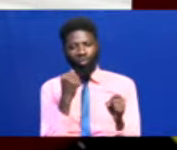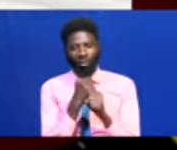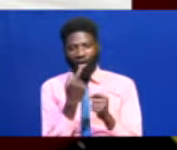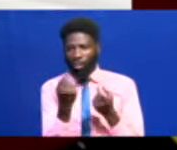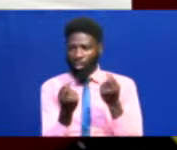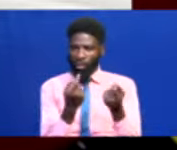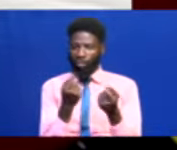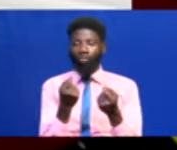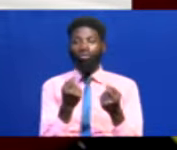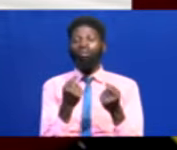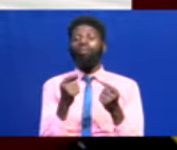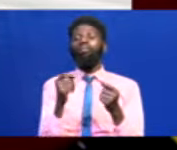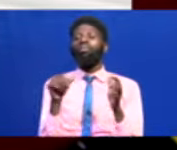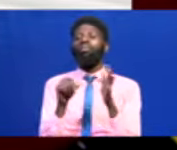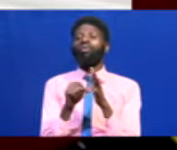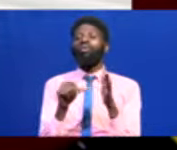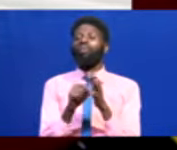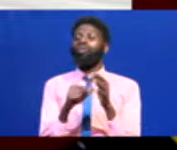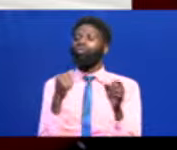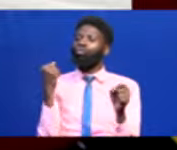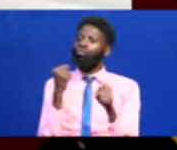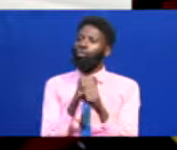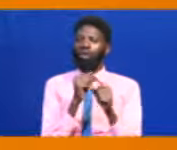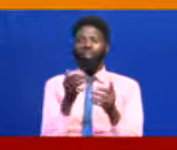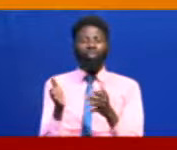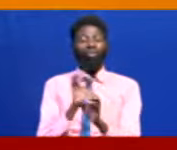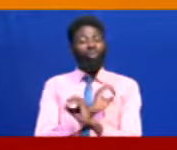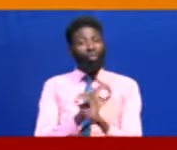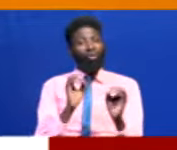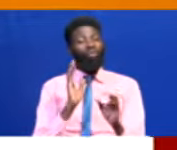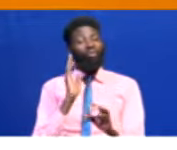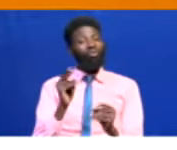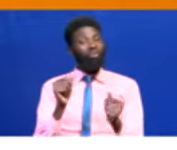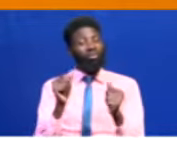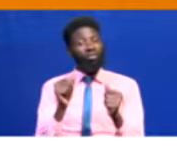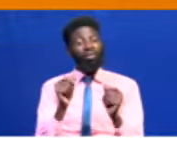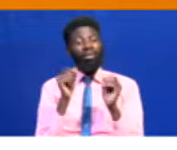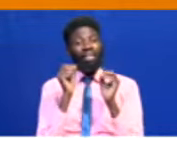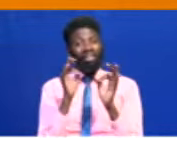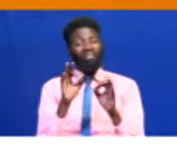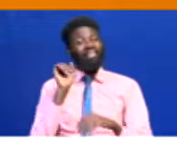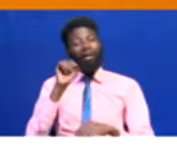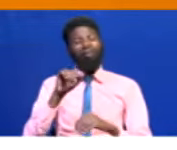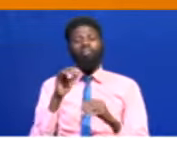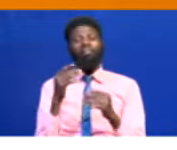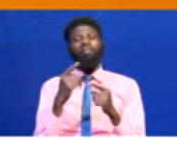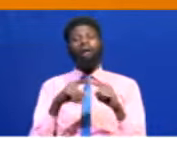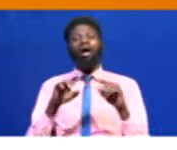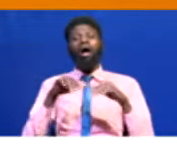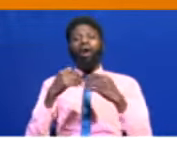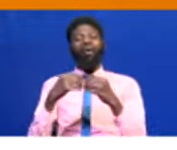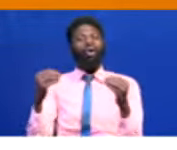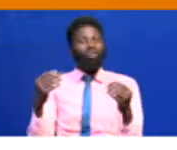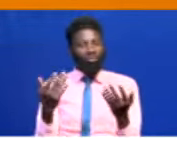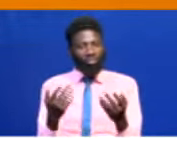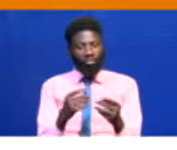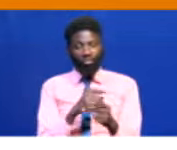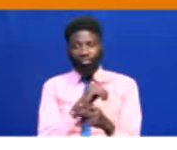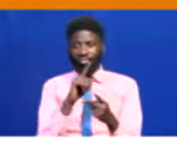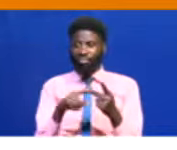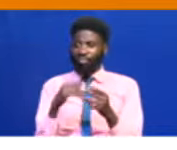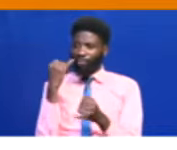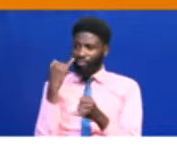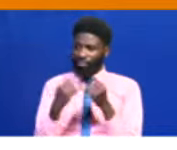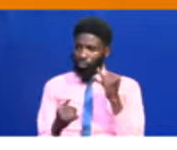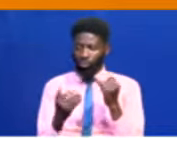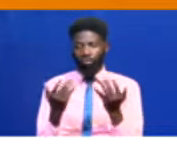And if yes, how and for what period of time? That is one. Then the last one from this particular